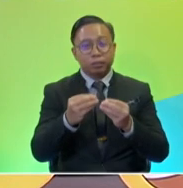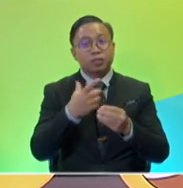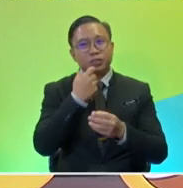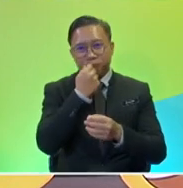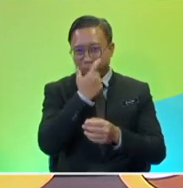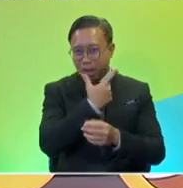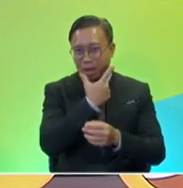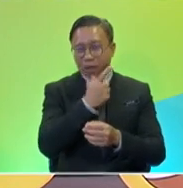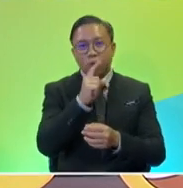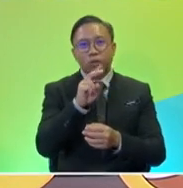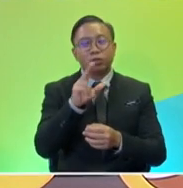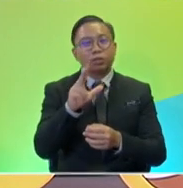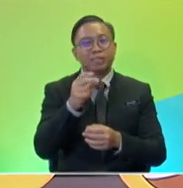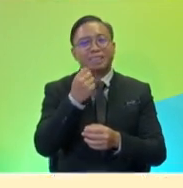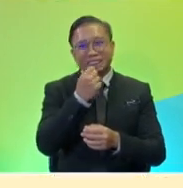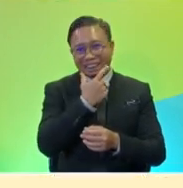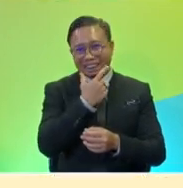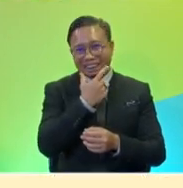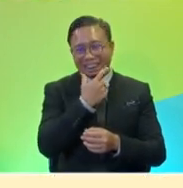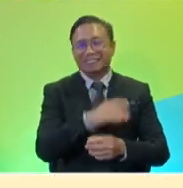Okay, 1, 2, 3.